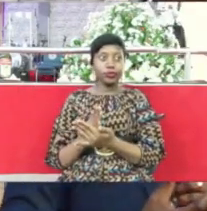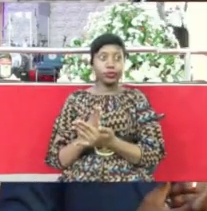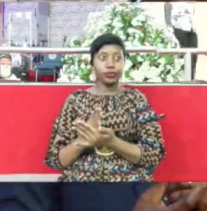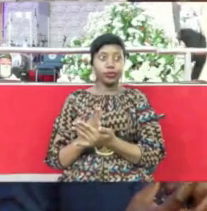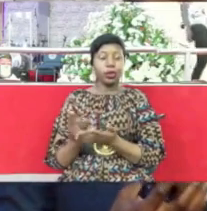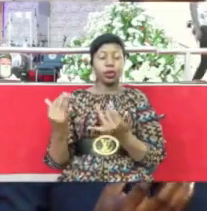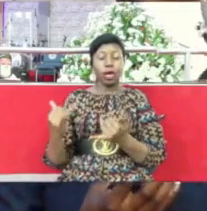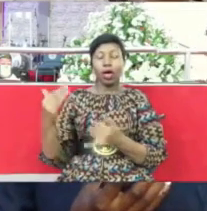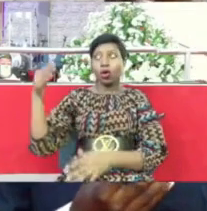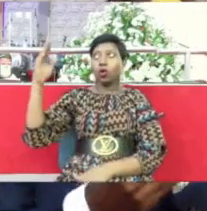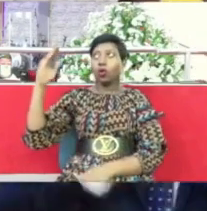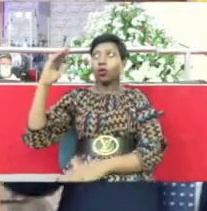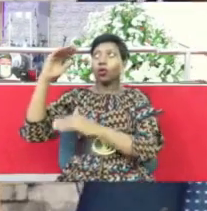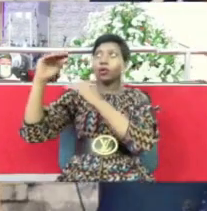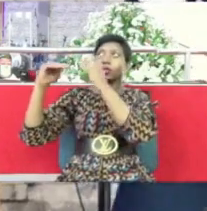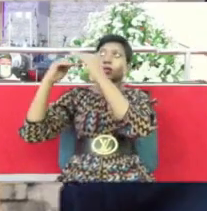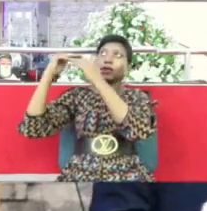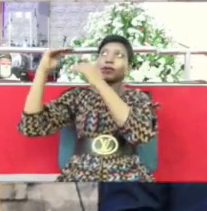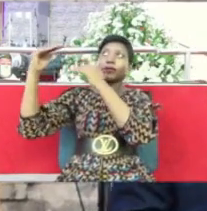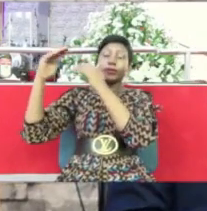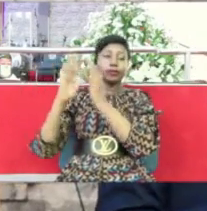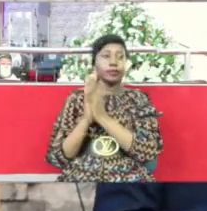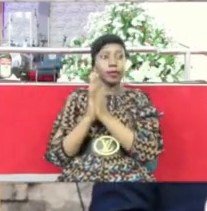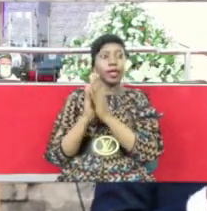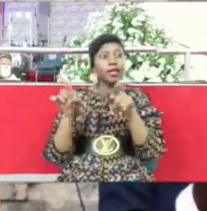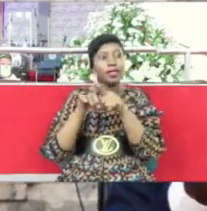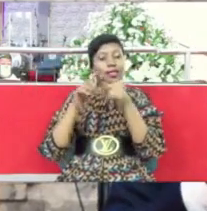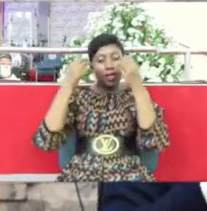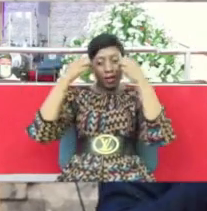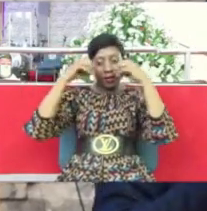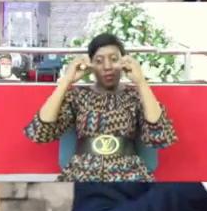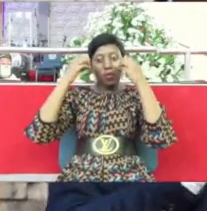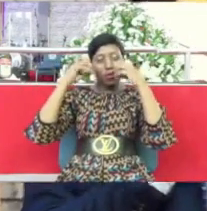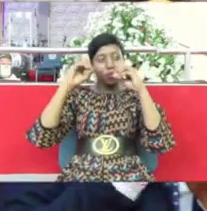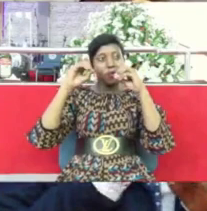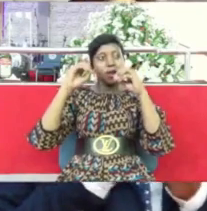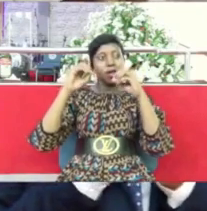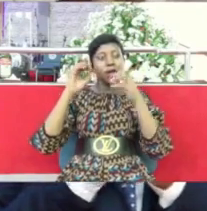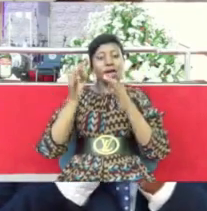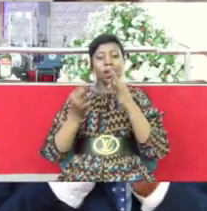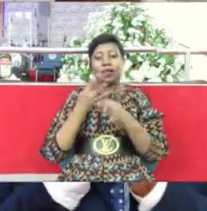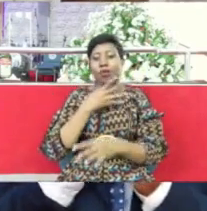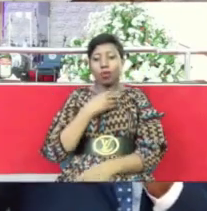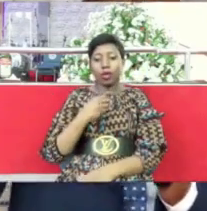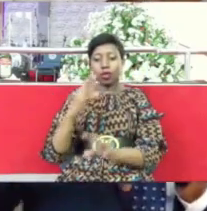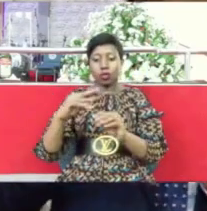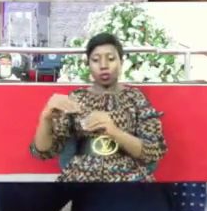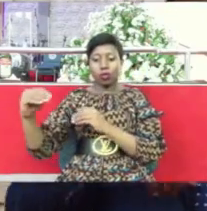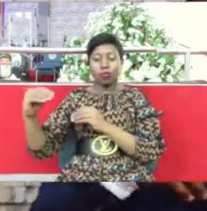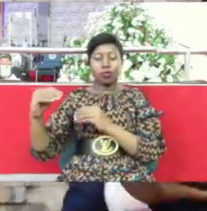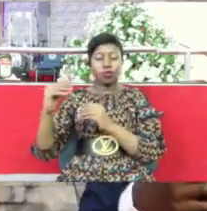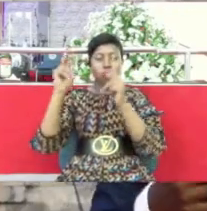God is like Google. Yeye ni kama Google. You Google, you are going to Kisumu. From here. From here. Kutokea